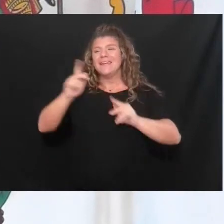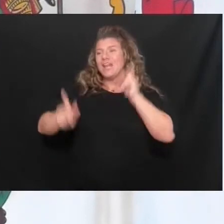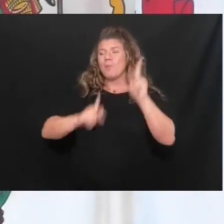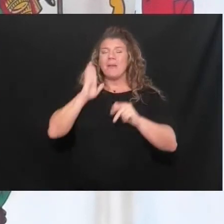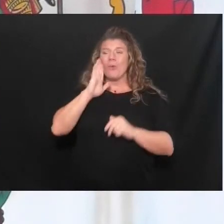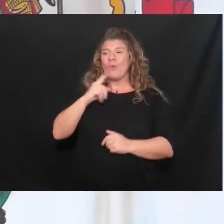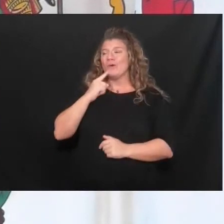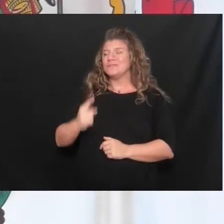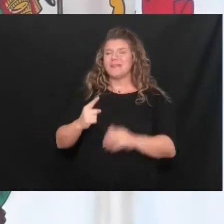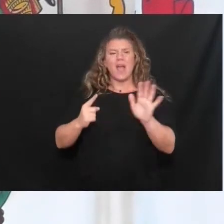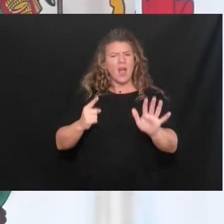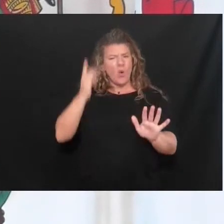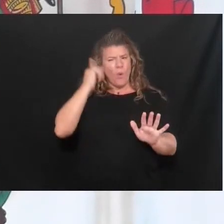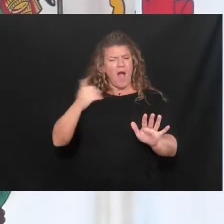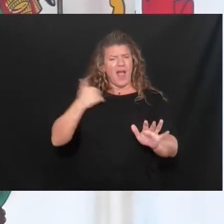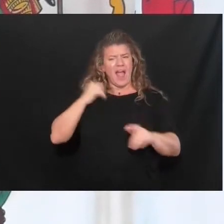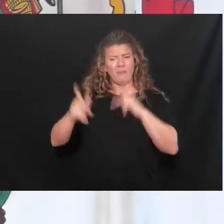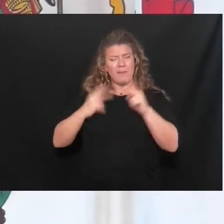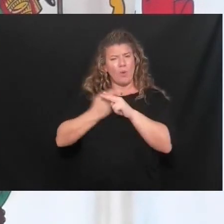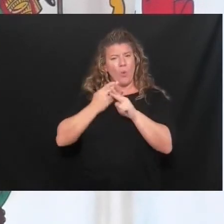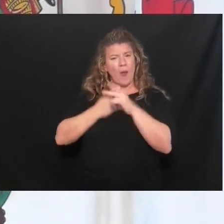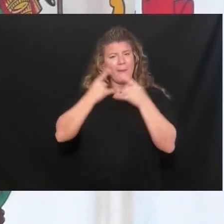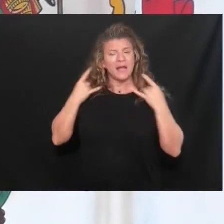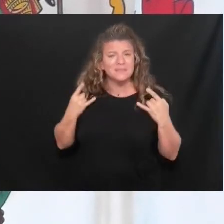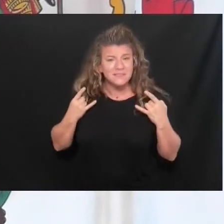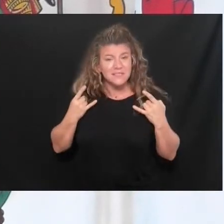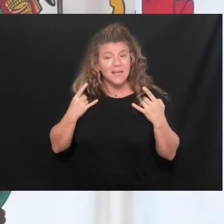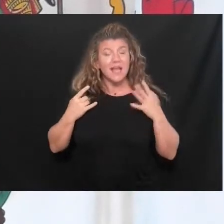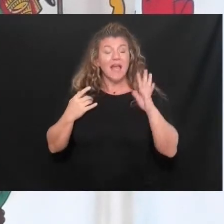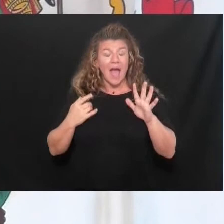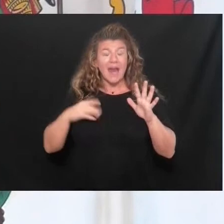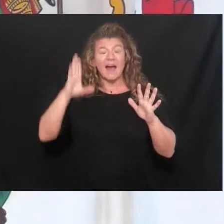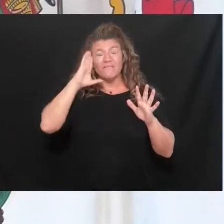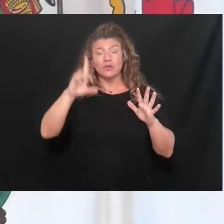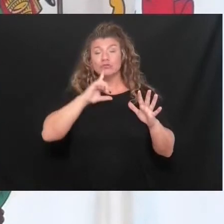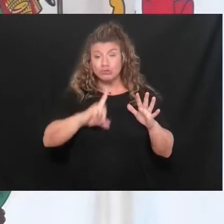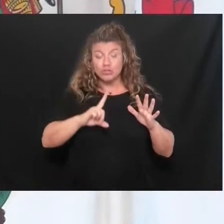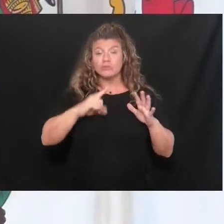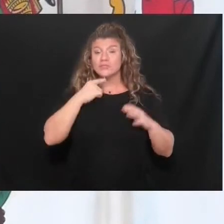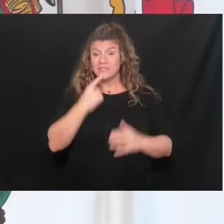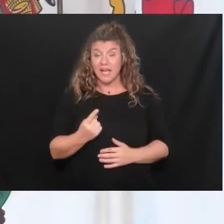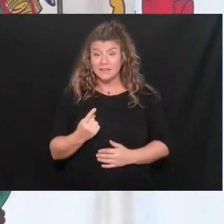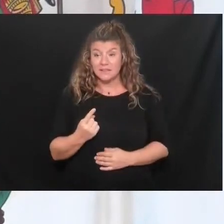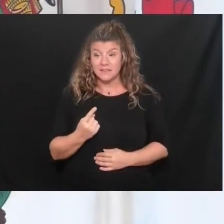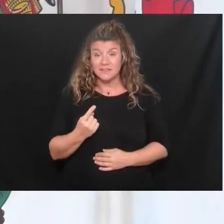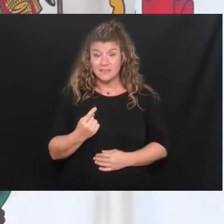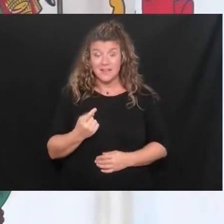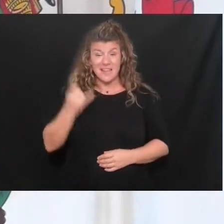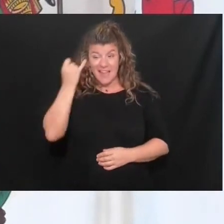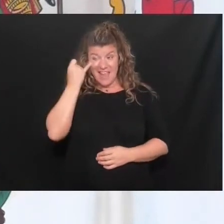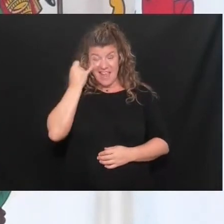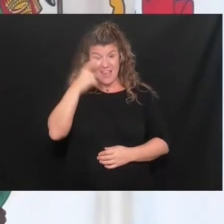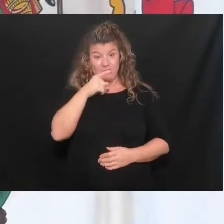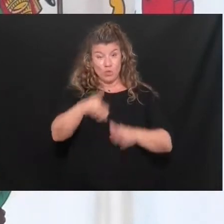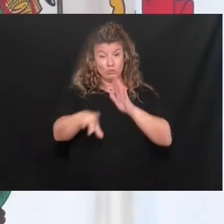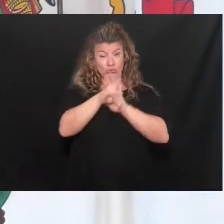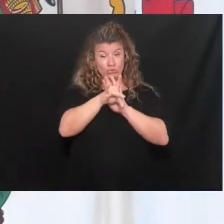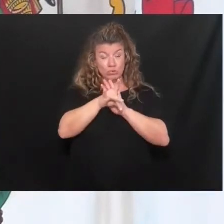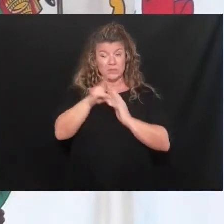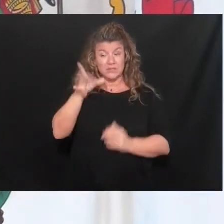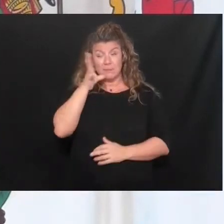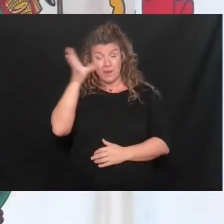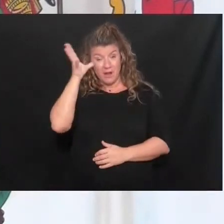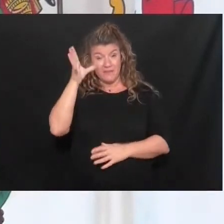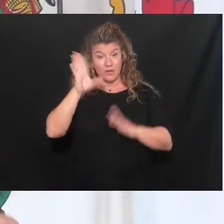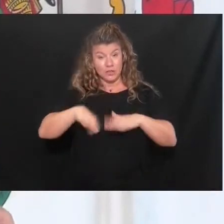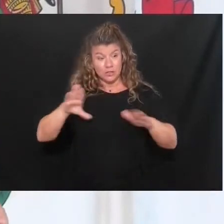well, why don't you have people wearing masks? And I absolutely would say this. If you choose as a parent for a child